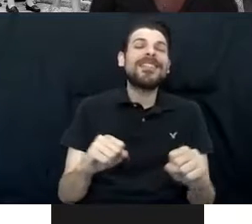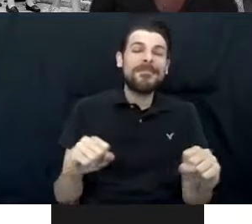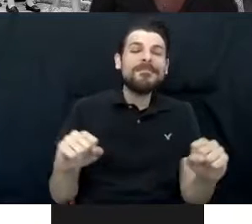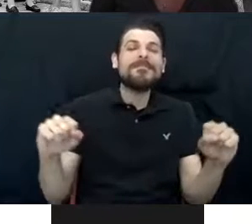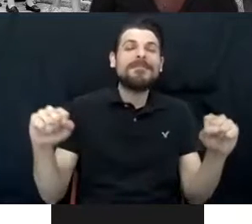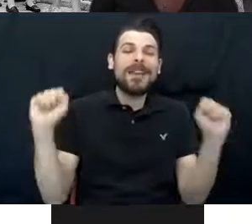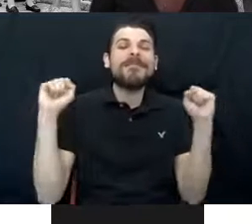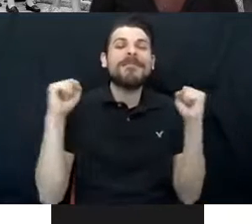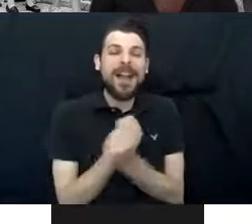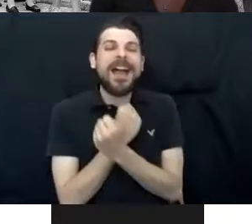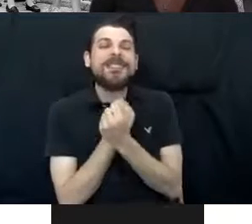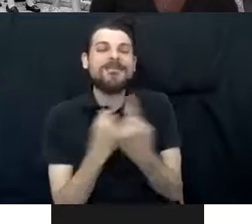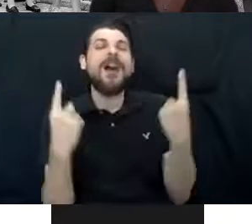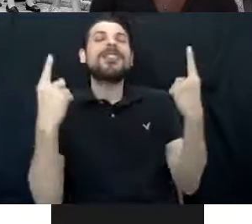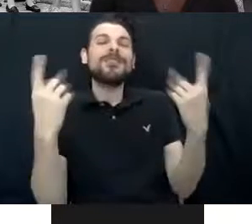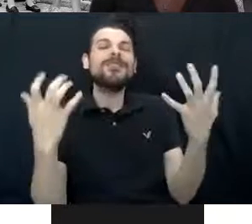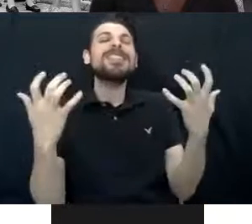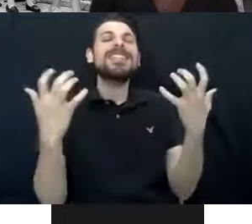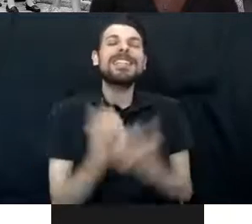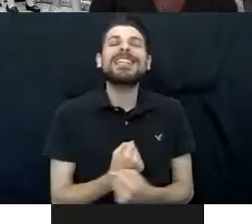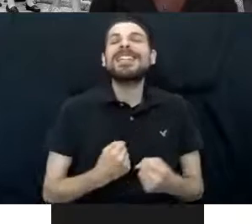freedom. Everybody wants